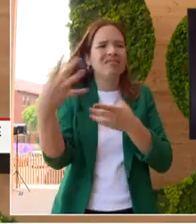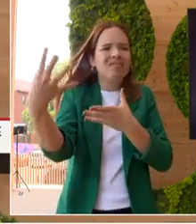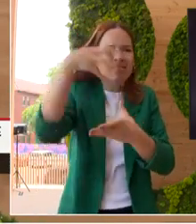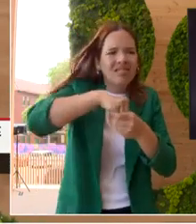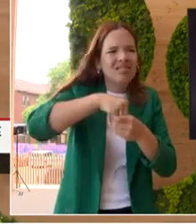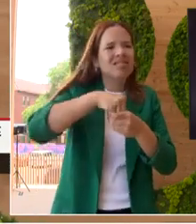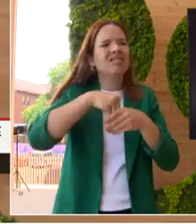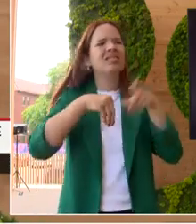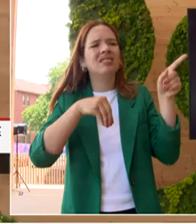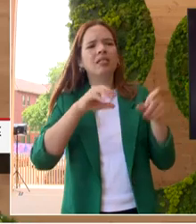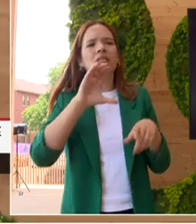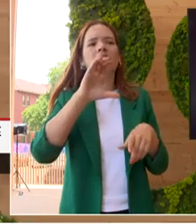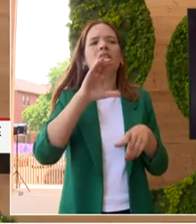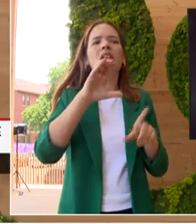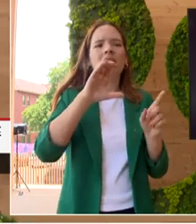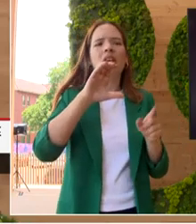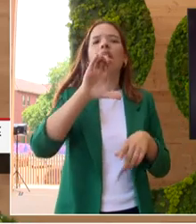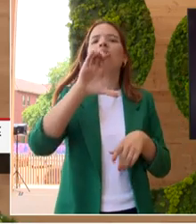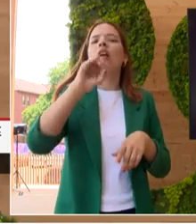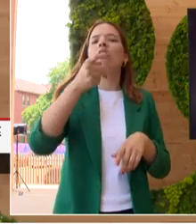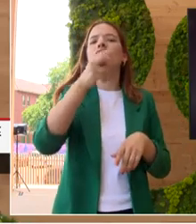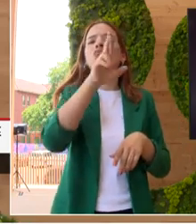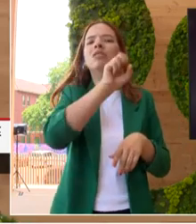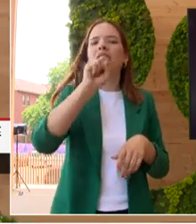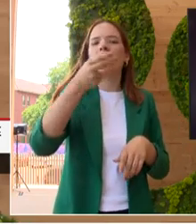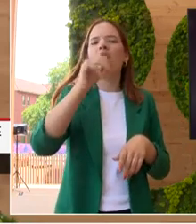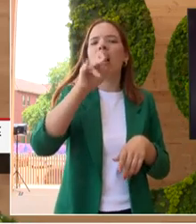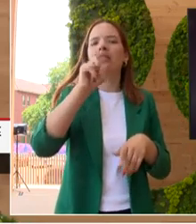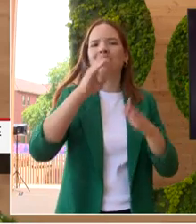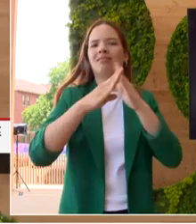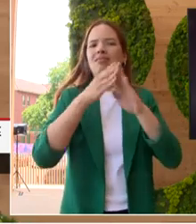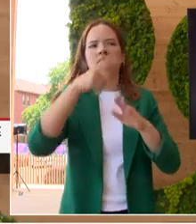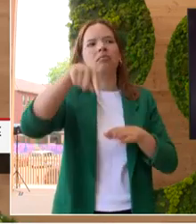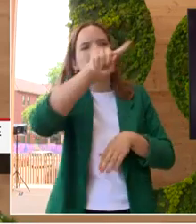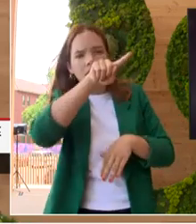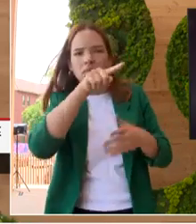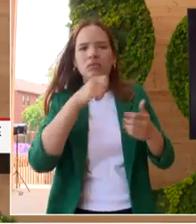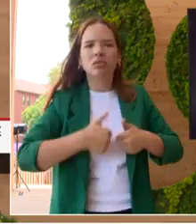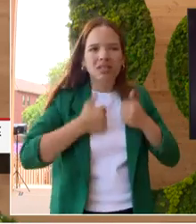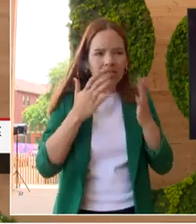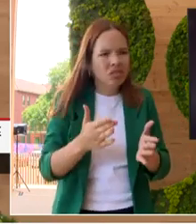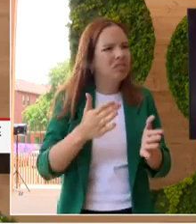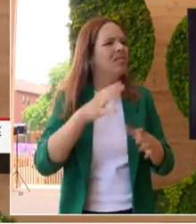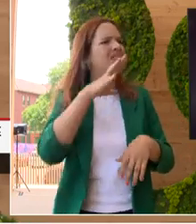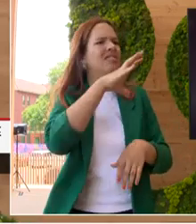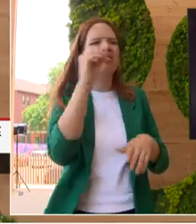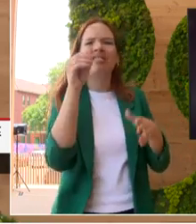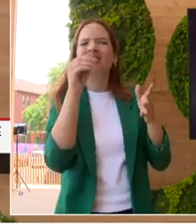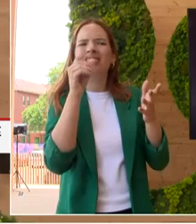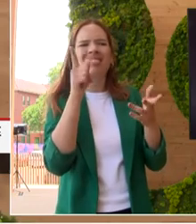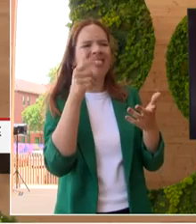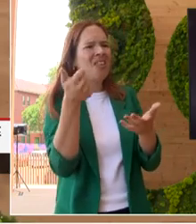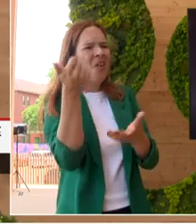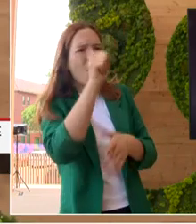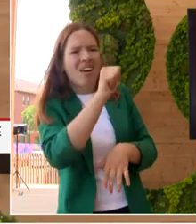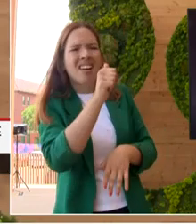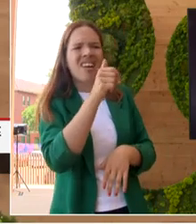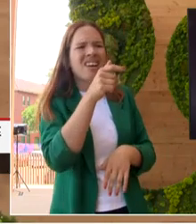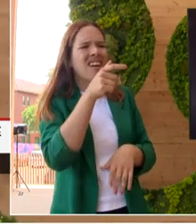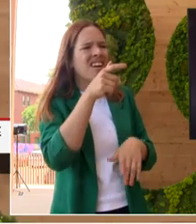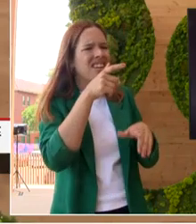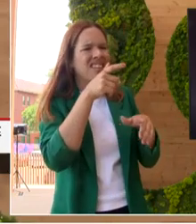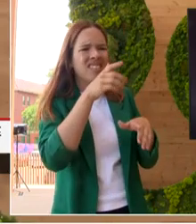community. Indeed, Emerson Collective may have been the only partner who could have shared our aspiration